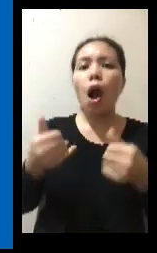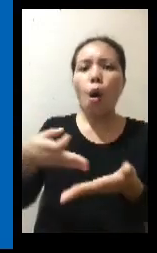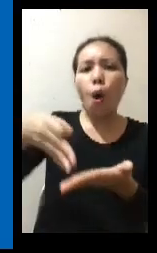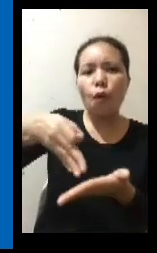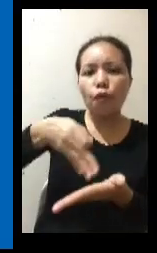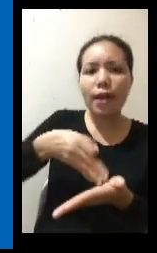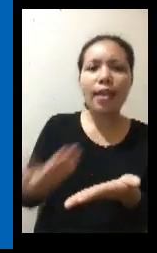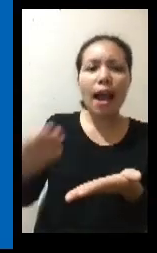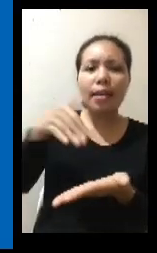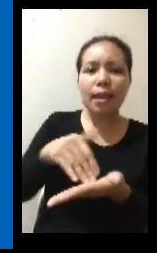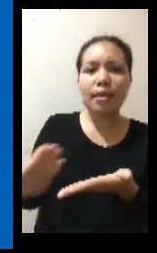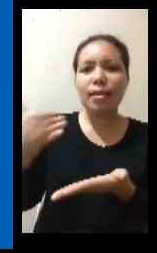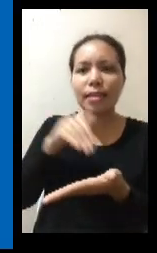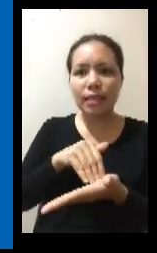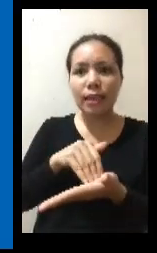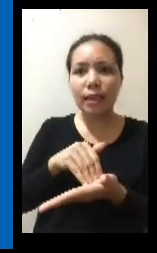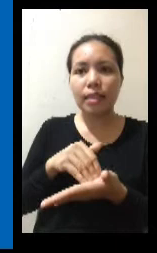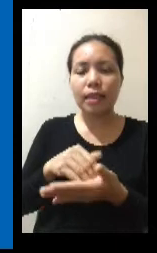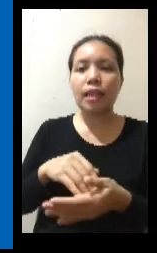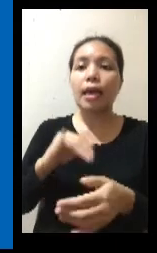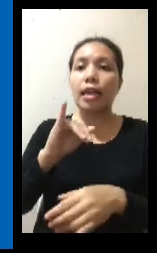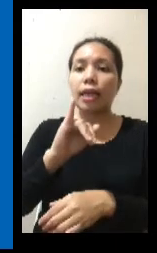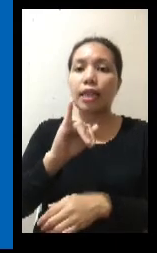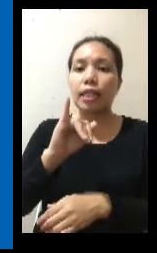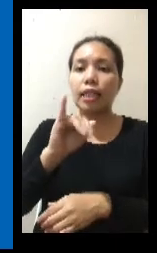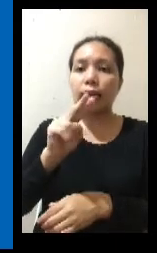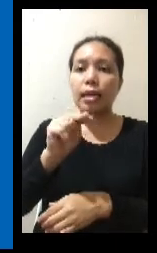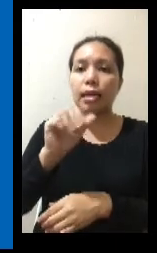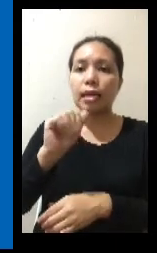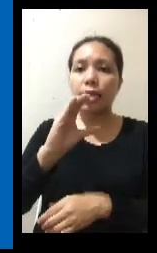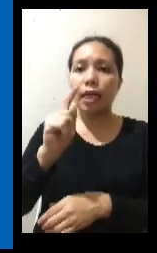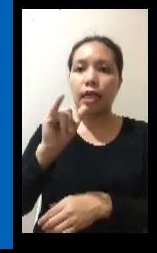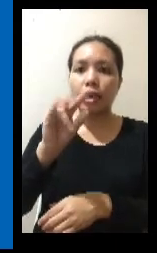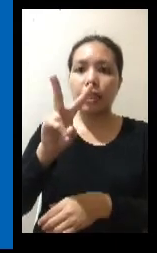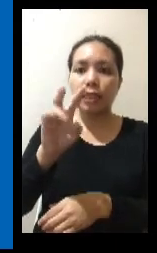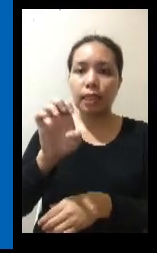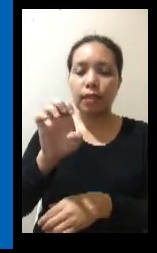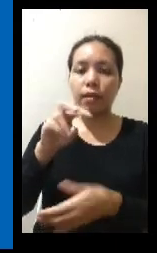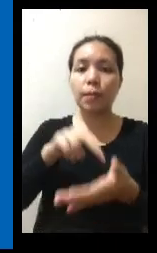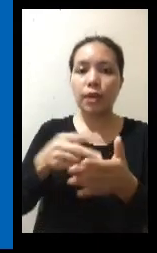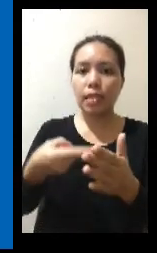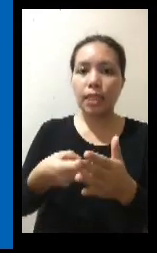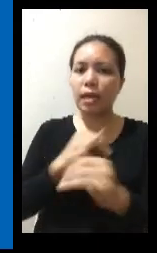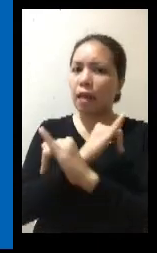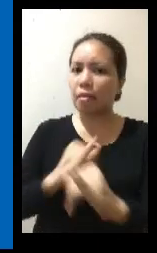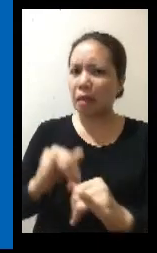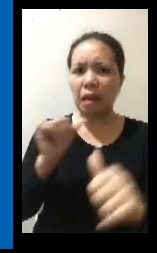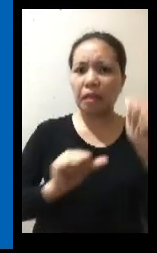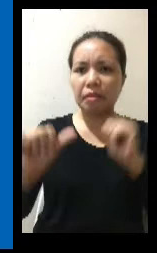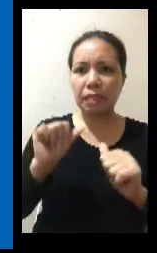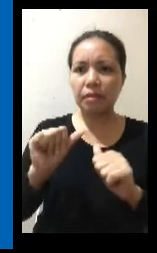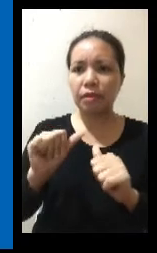are classified based on how often they erupt. Inactive or extinct volcanoes are those that do not